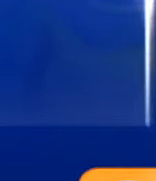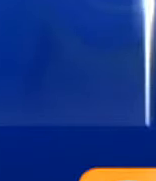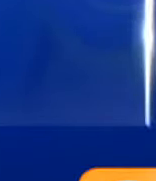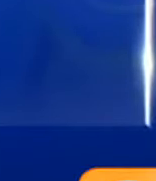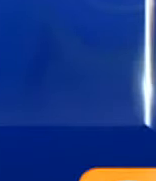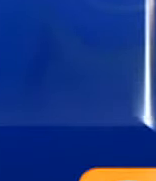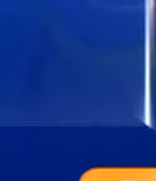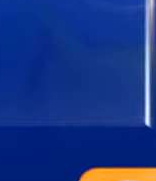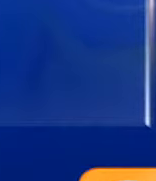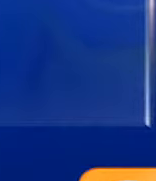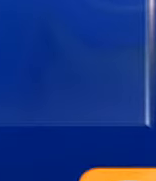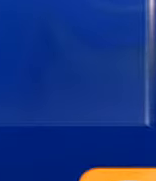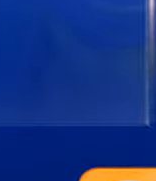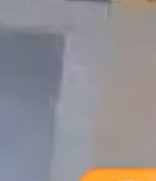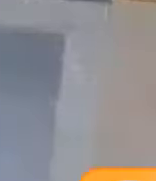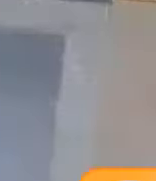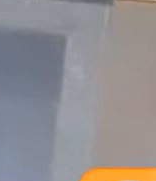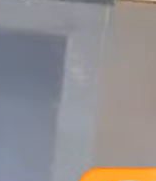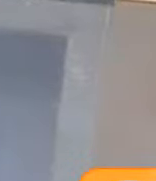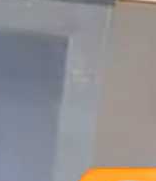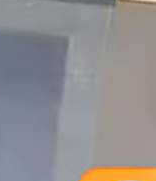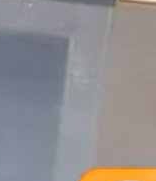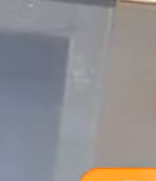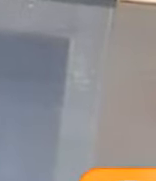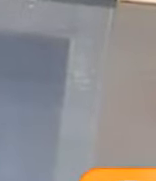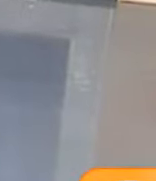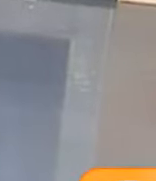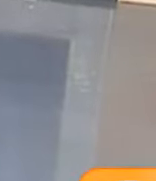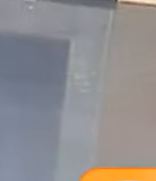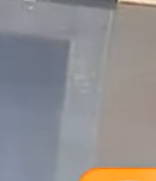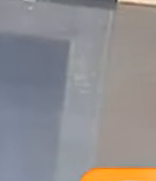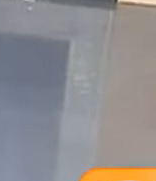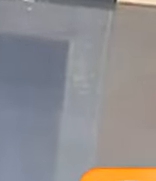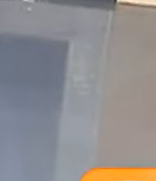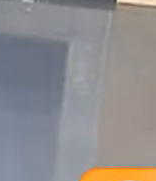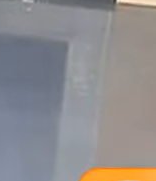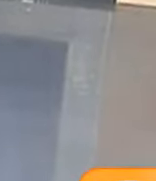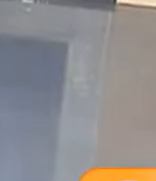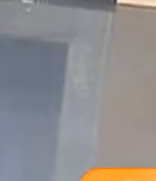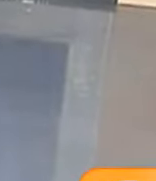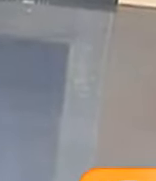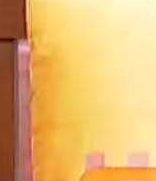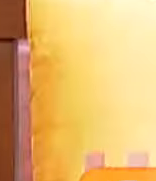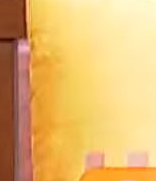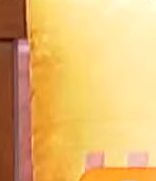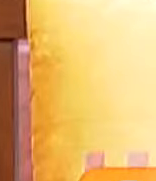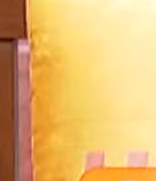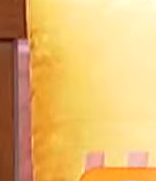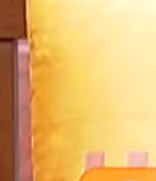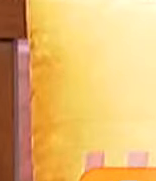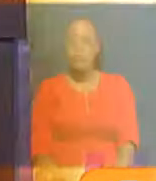counterparts who do well in athletics. Are you in the police service? No.